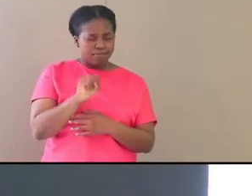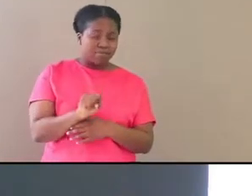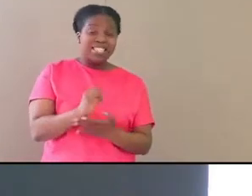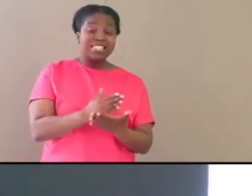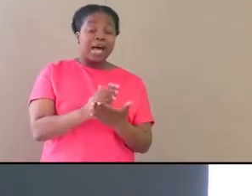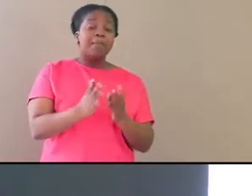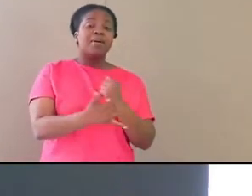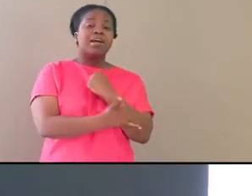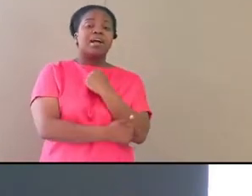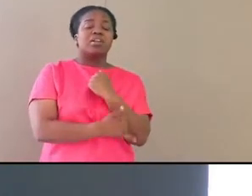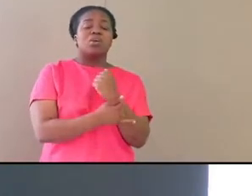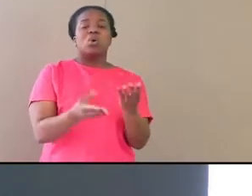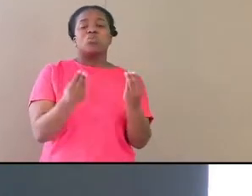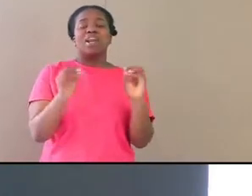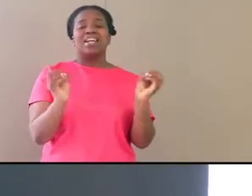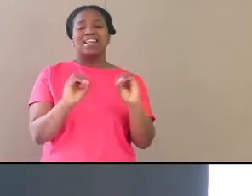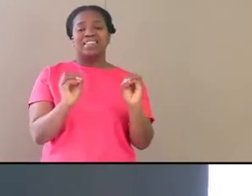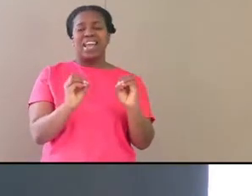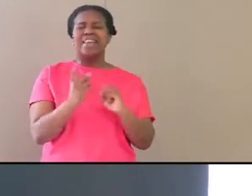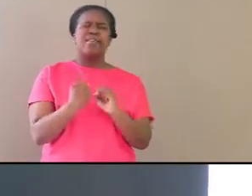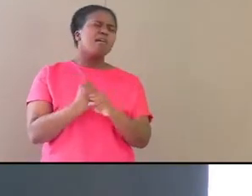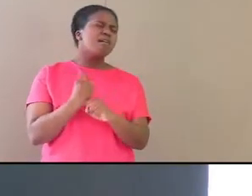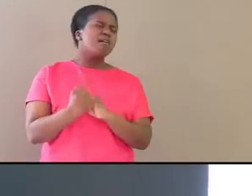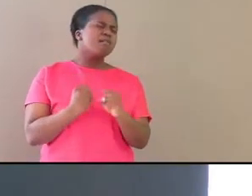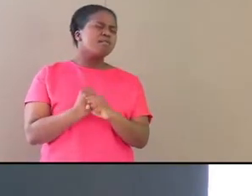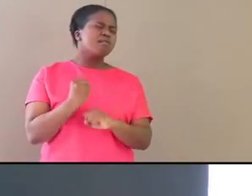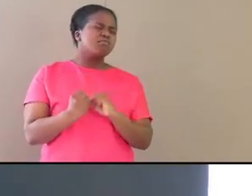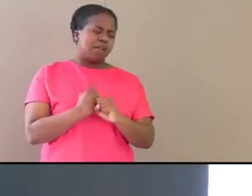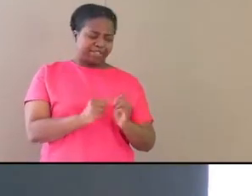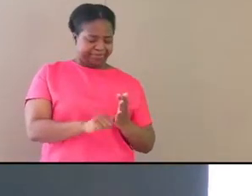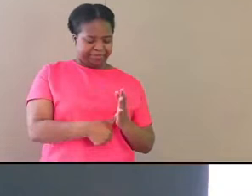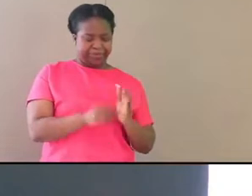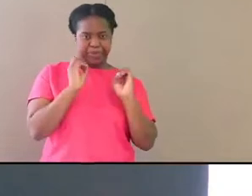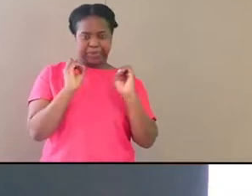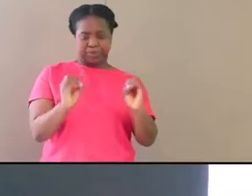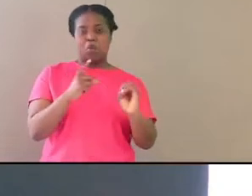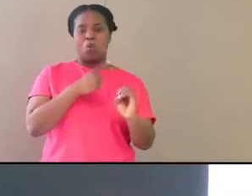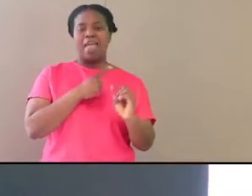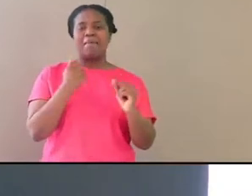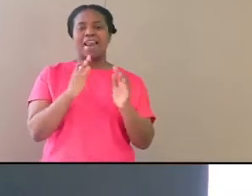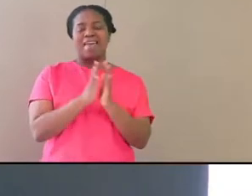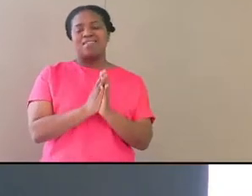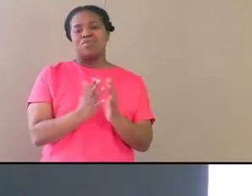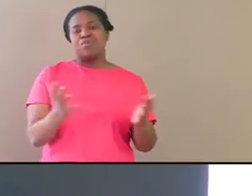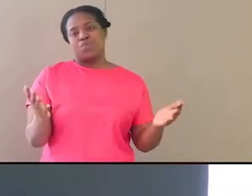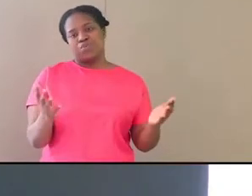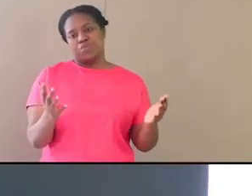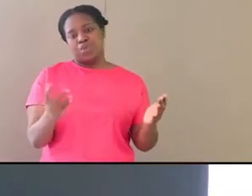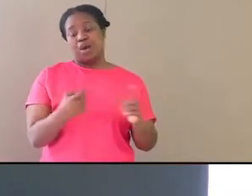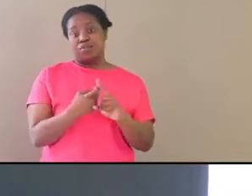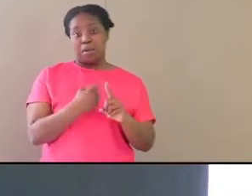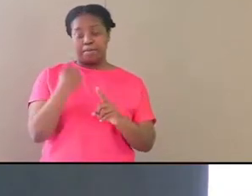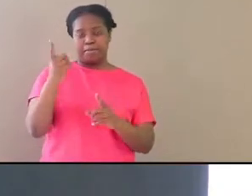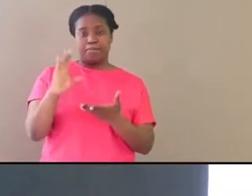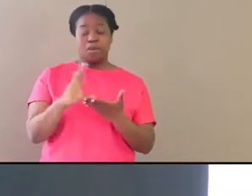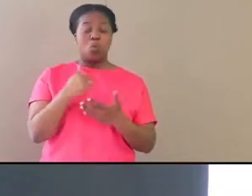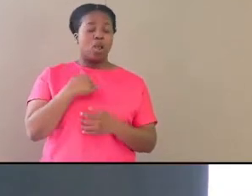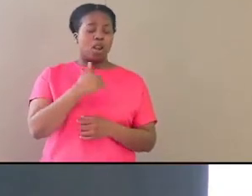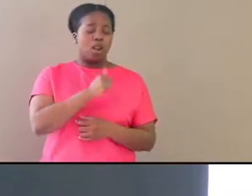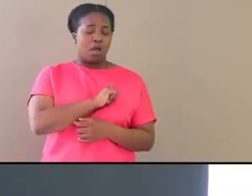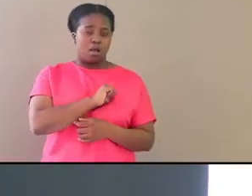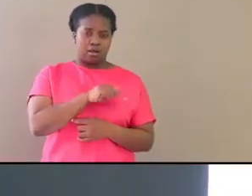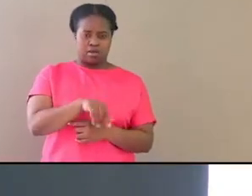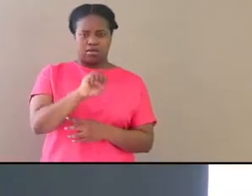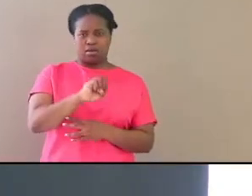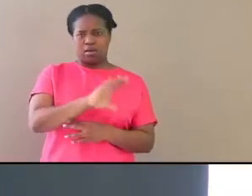some of the countries for years without receiving a grant because there's no money coming from the donors. We're fortunate in South